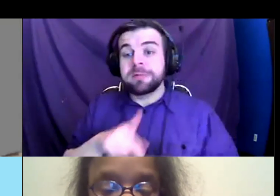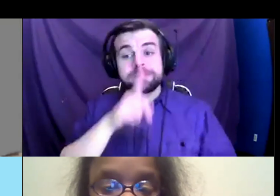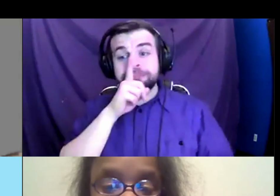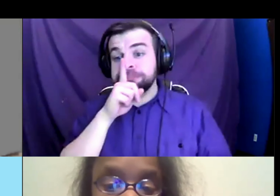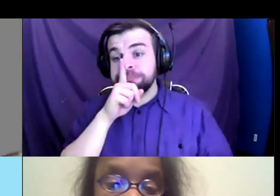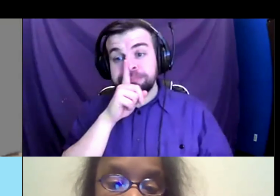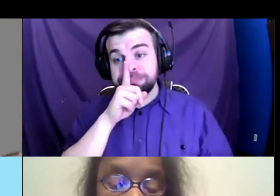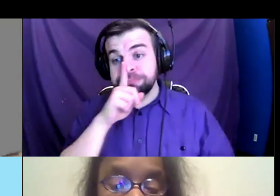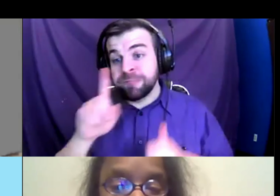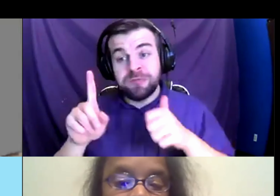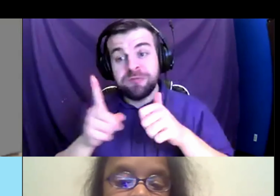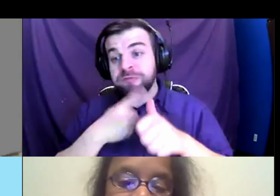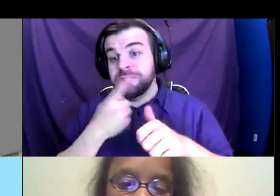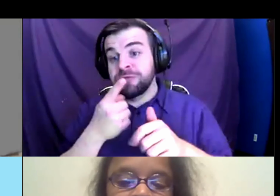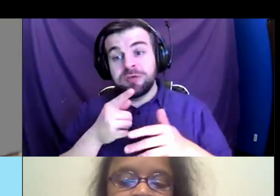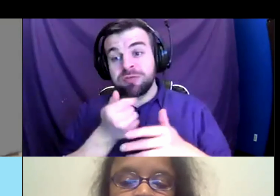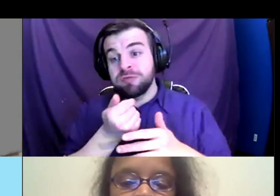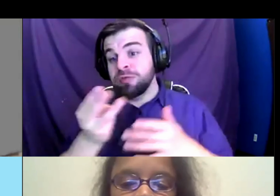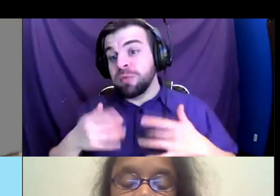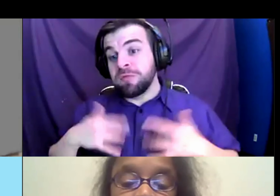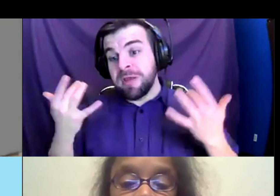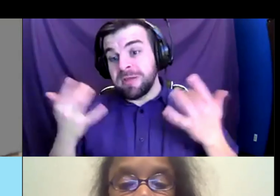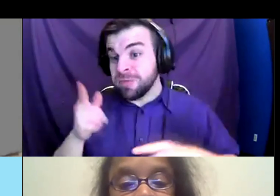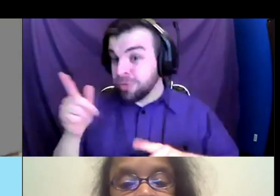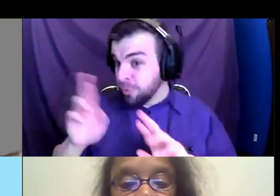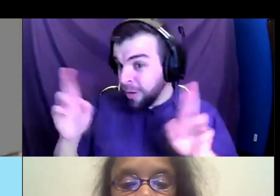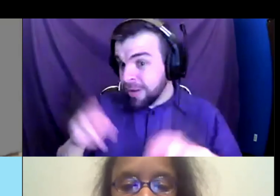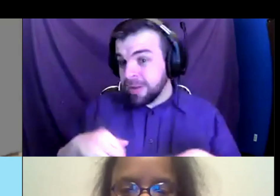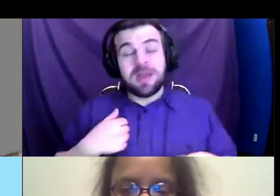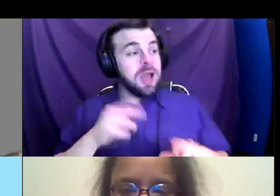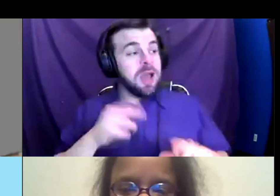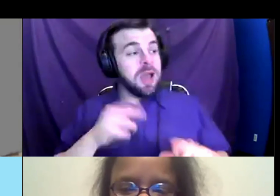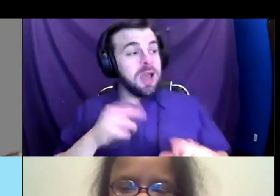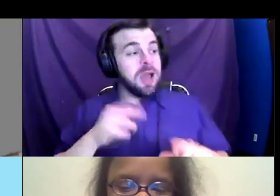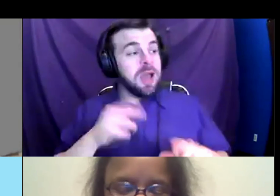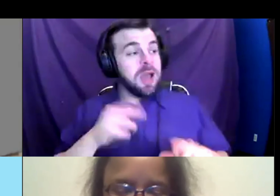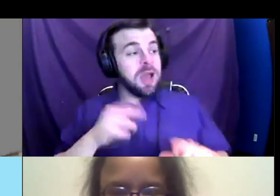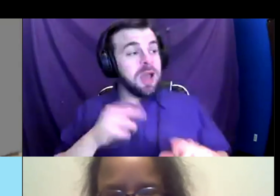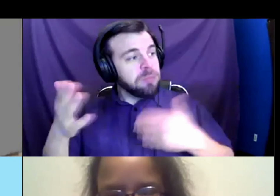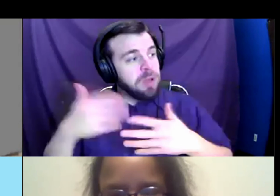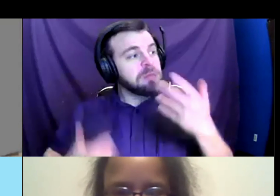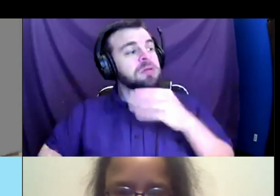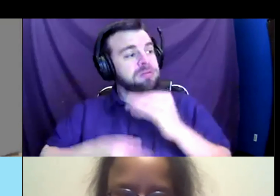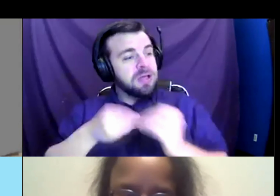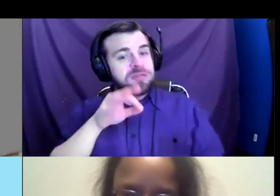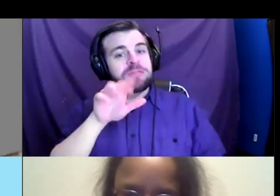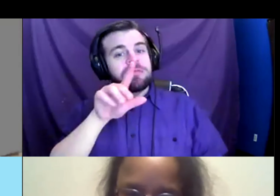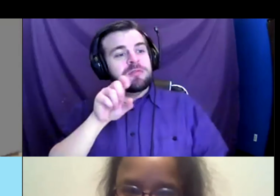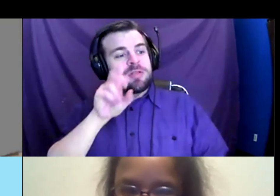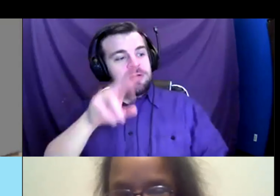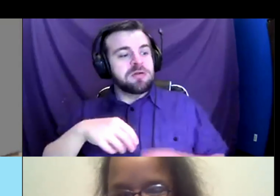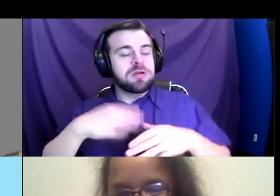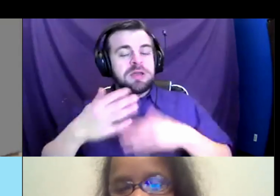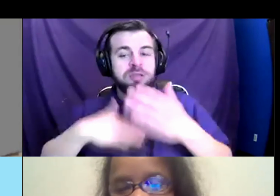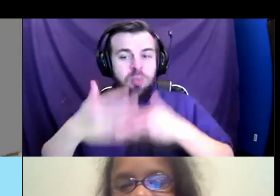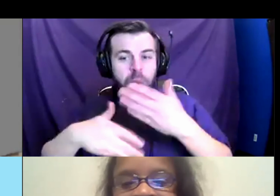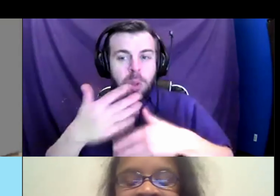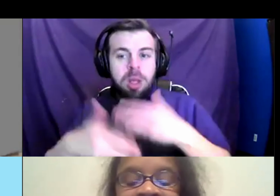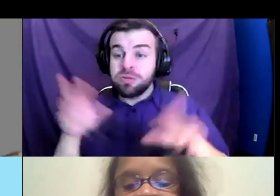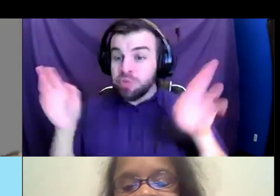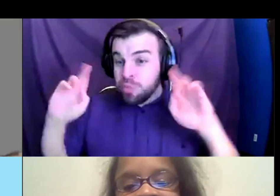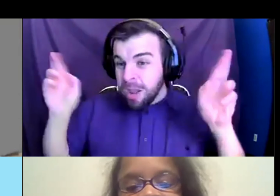go, Marci? I'm ready to keep this popping, George. Let's give them some flavor and let's get this rolling. Y'all ready to go on a